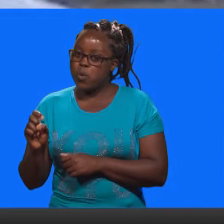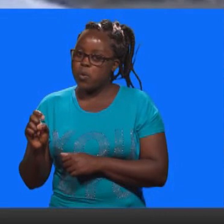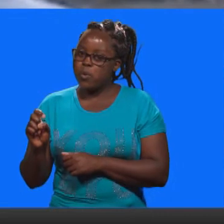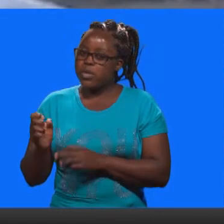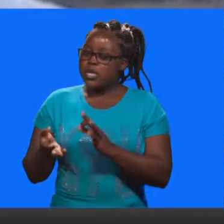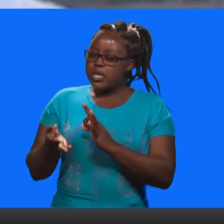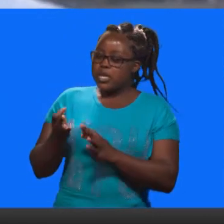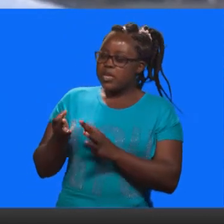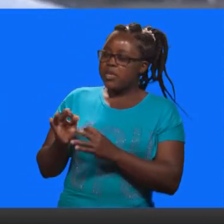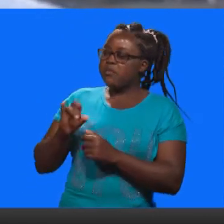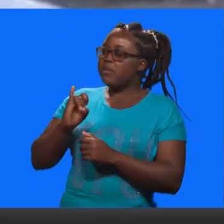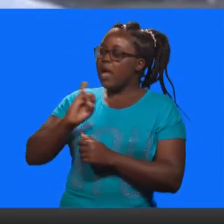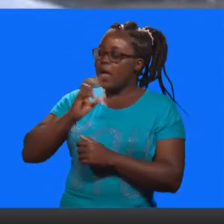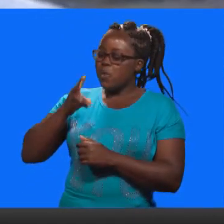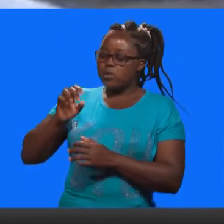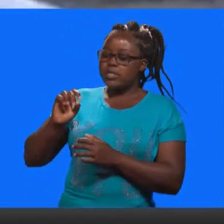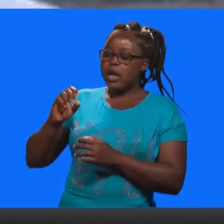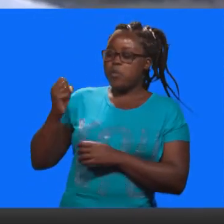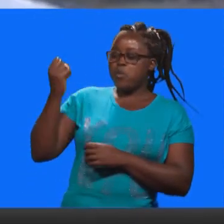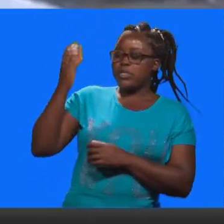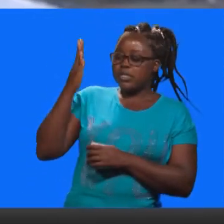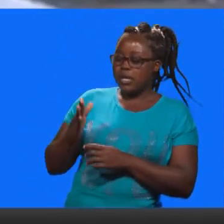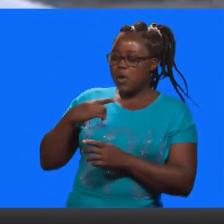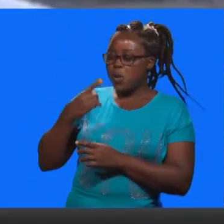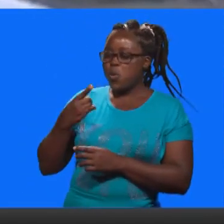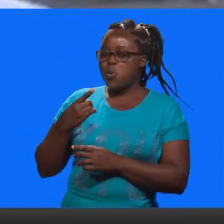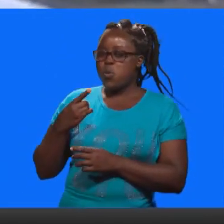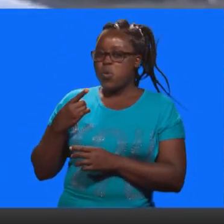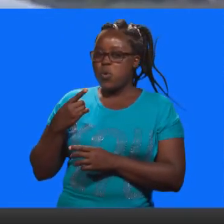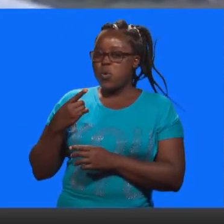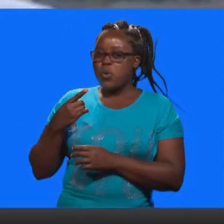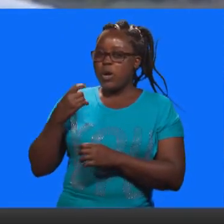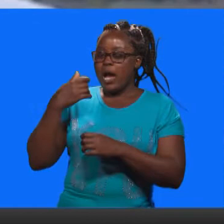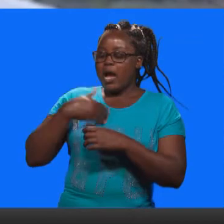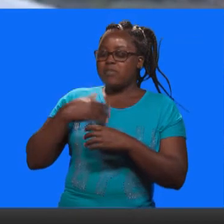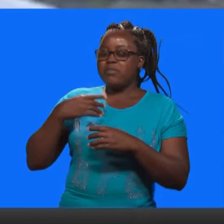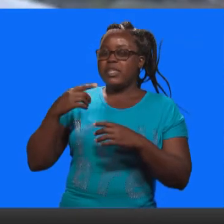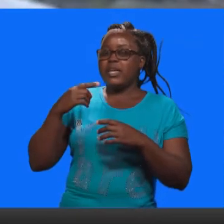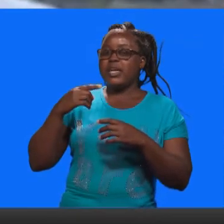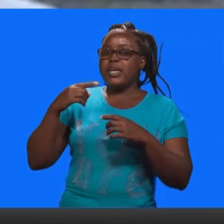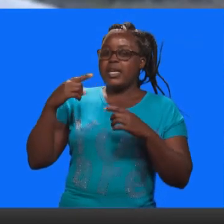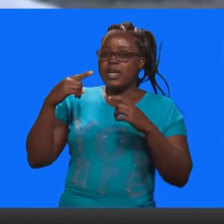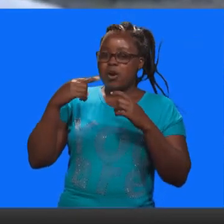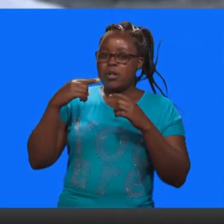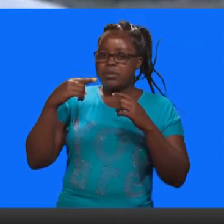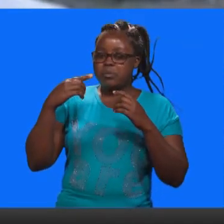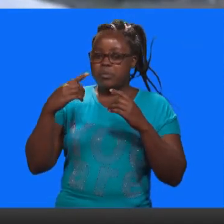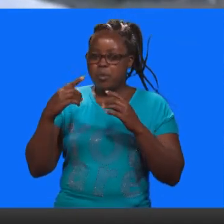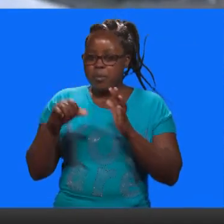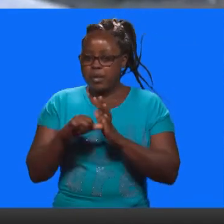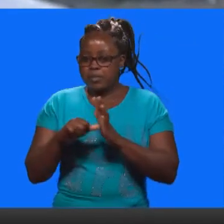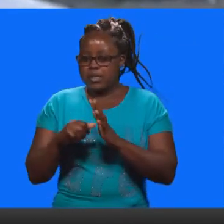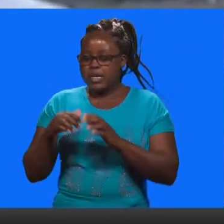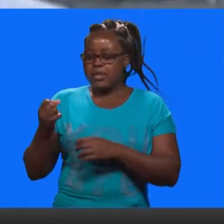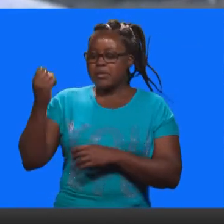If I was a politician who just thinks about political divides and does politics of hatred